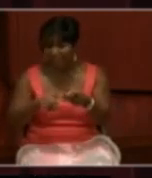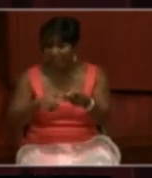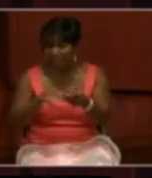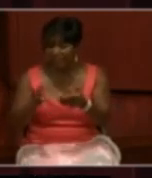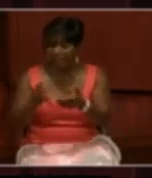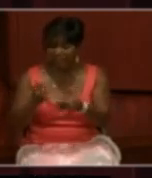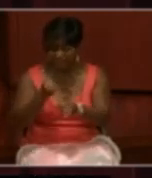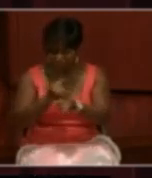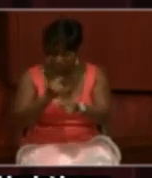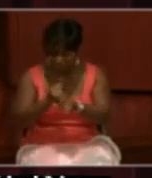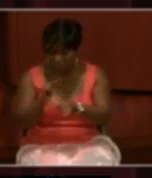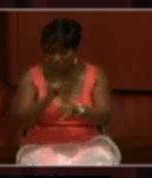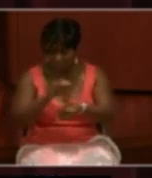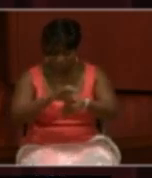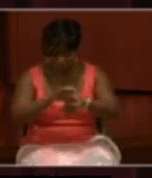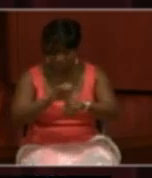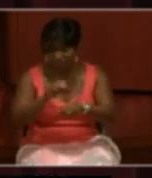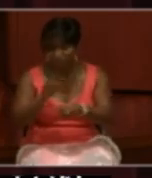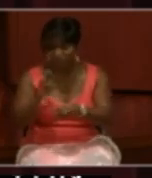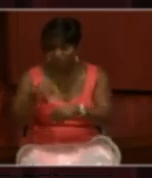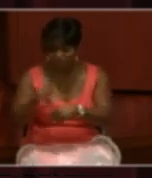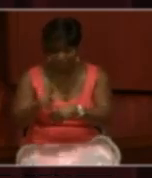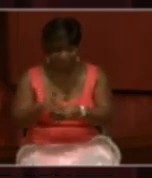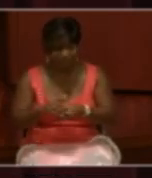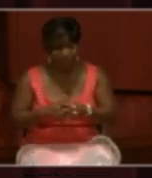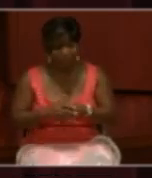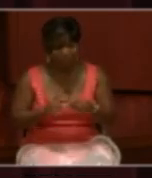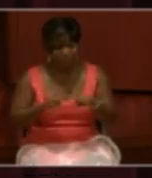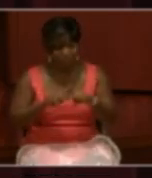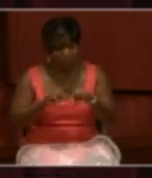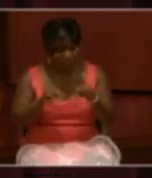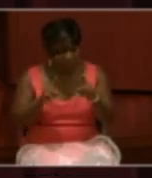collective institutions and so forth. But